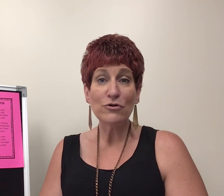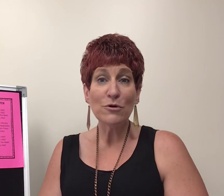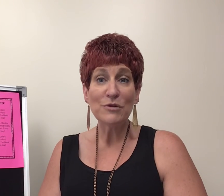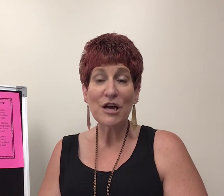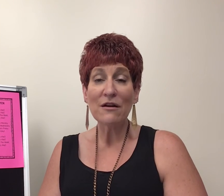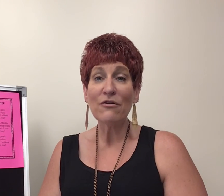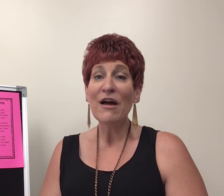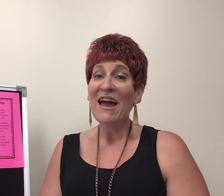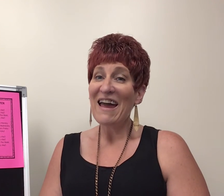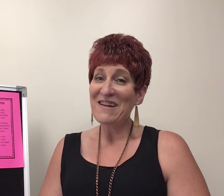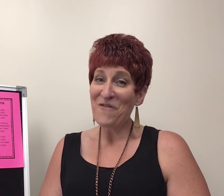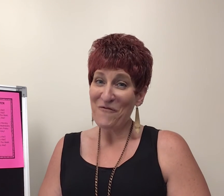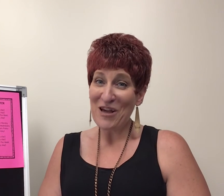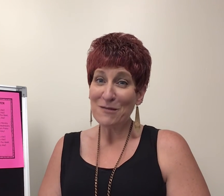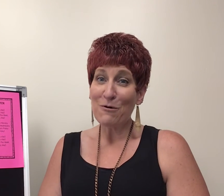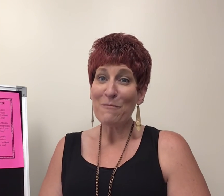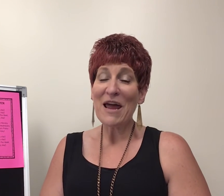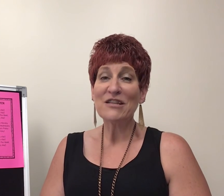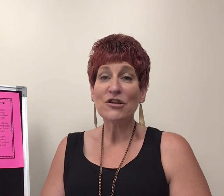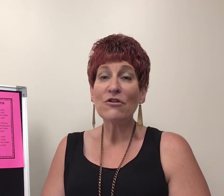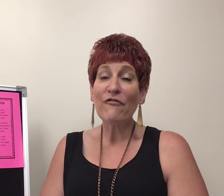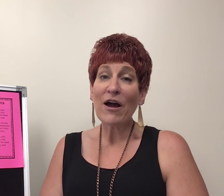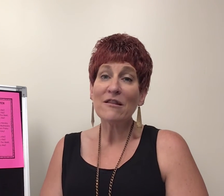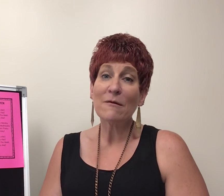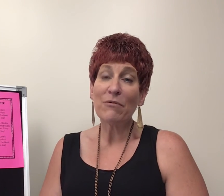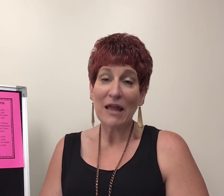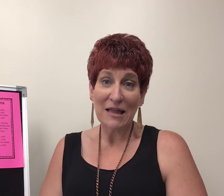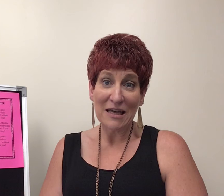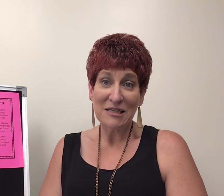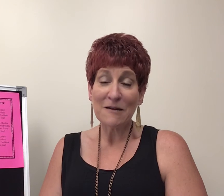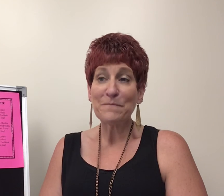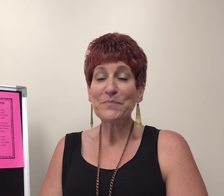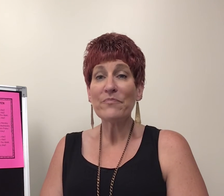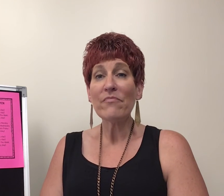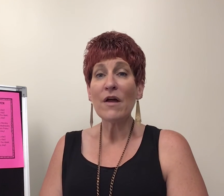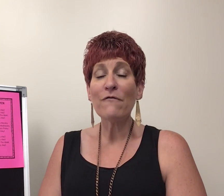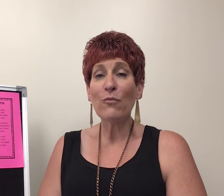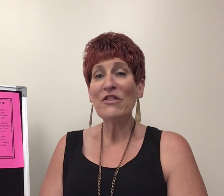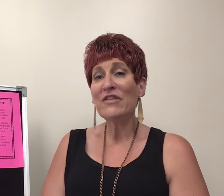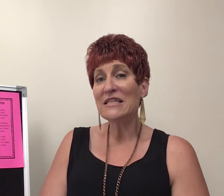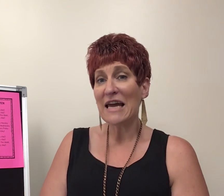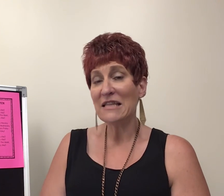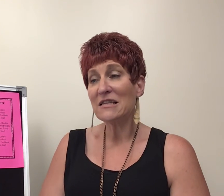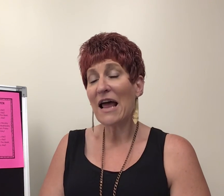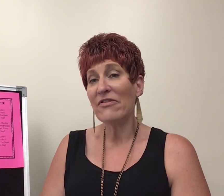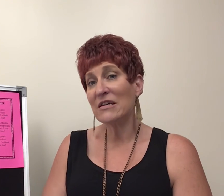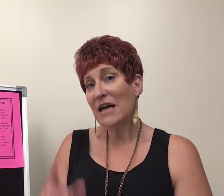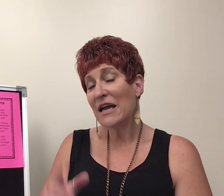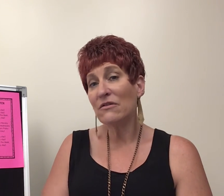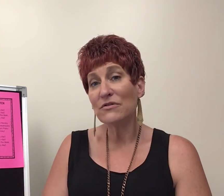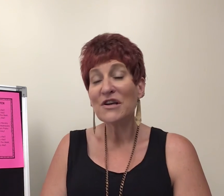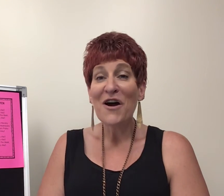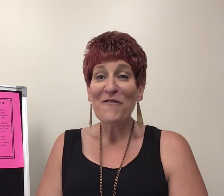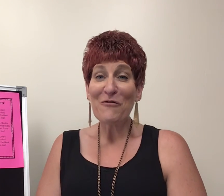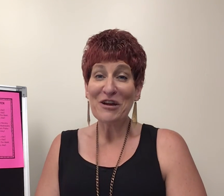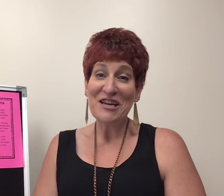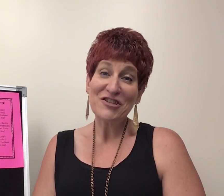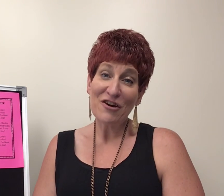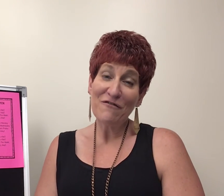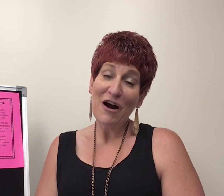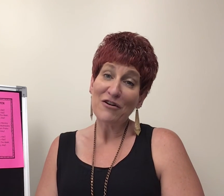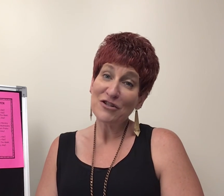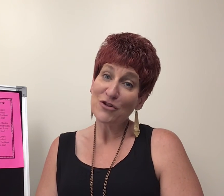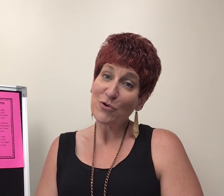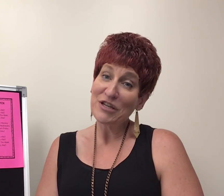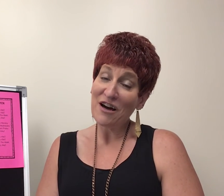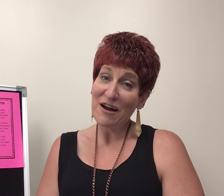our YouTube channel and our Facebook page, and you'll find the playlist with the dates and the titles for each